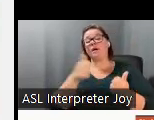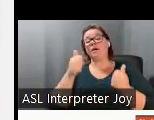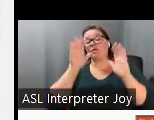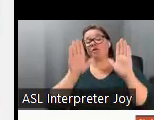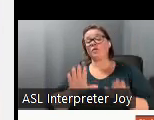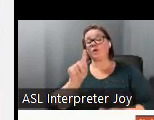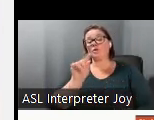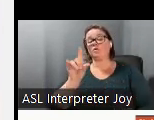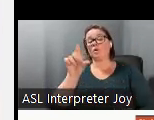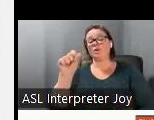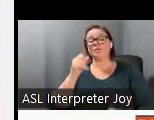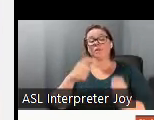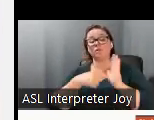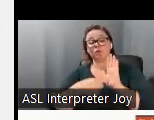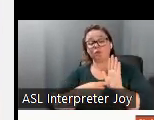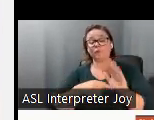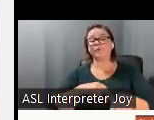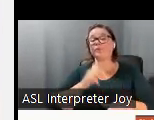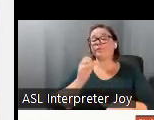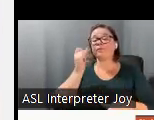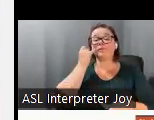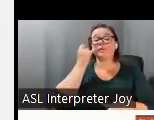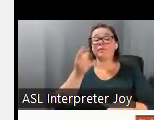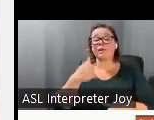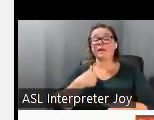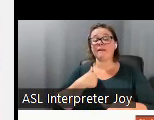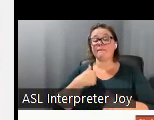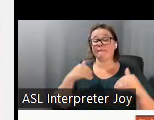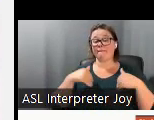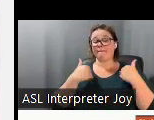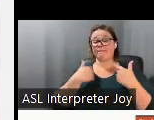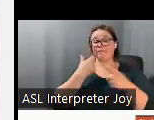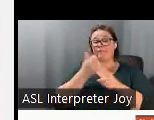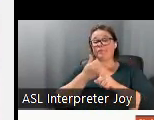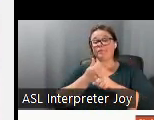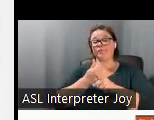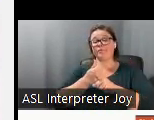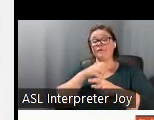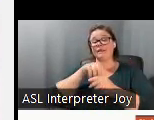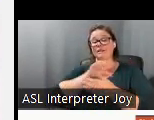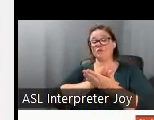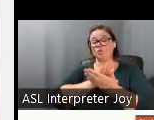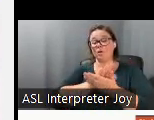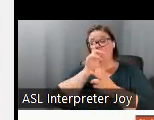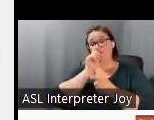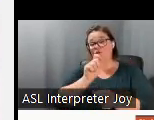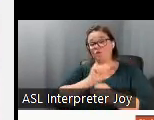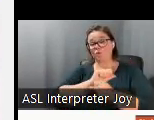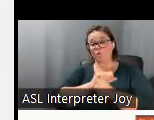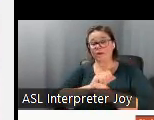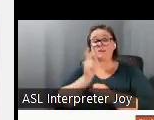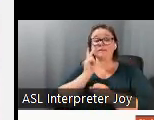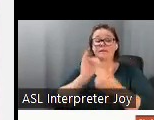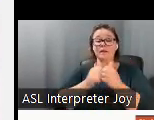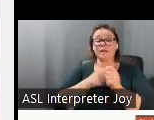to point out. So if you have a youth who's in school and is interested in working and seeing how that might